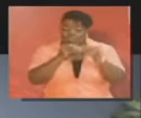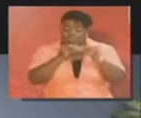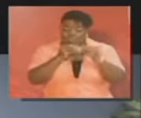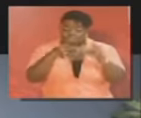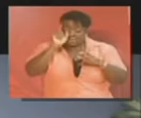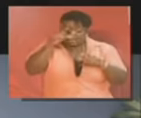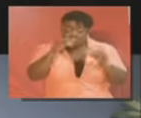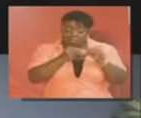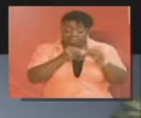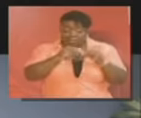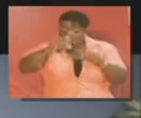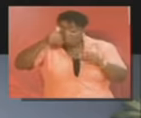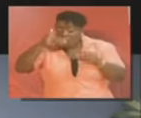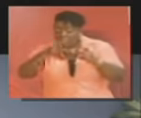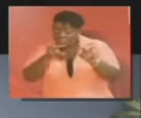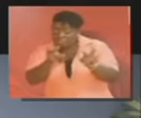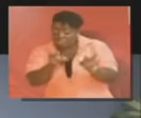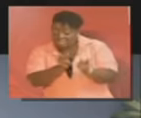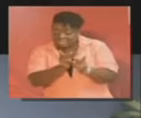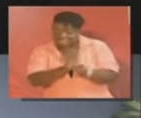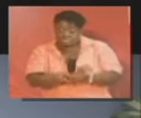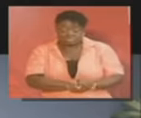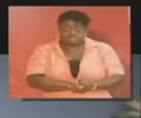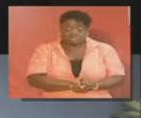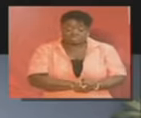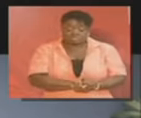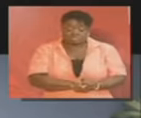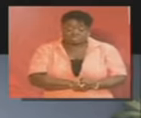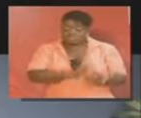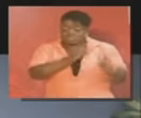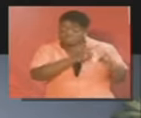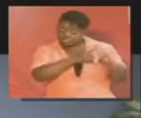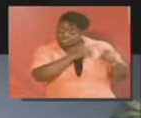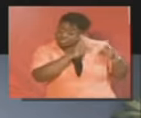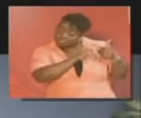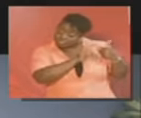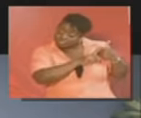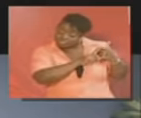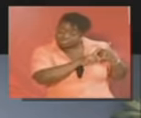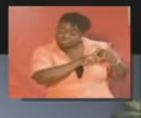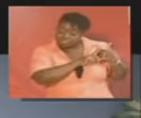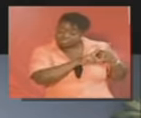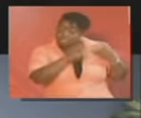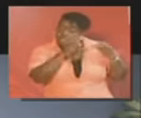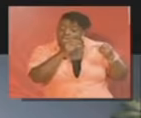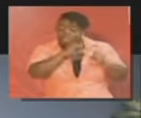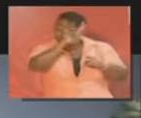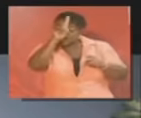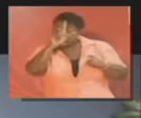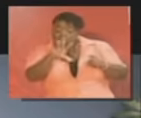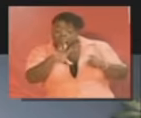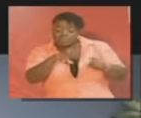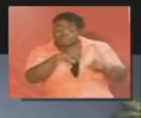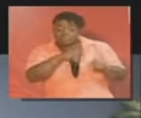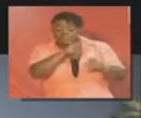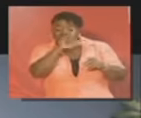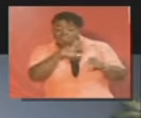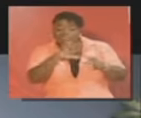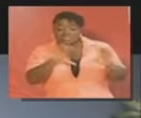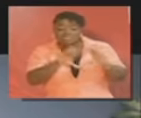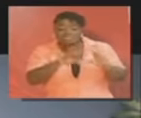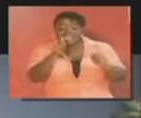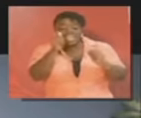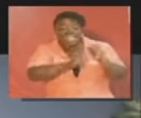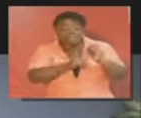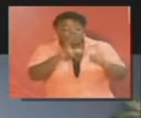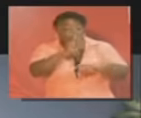you just give me an clarify, with also cases on the rise, how many COVID tests are being done nationally on a daily rate?